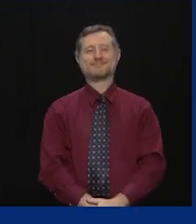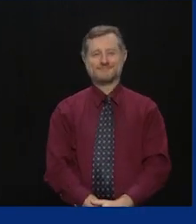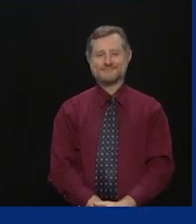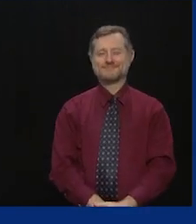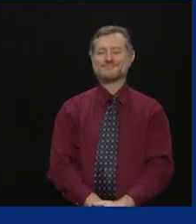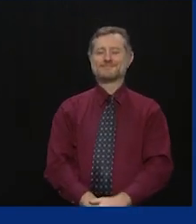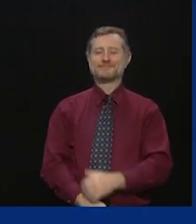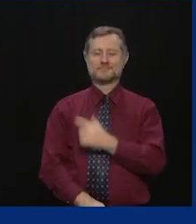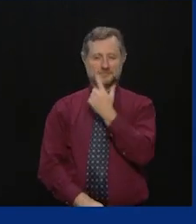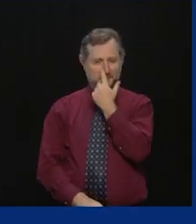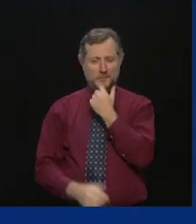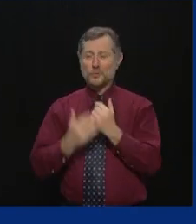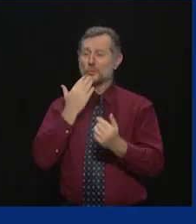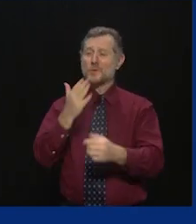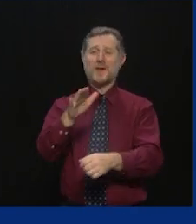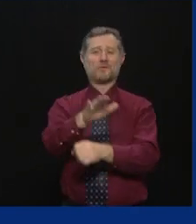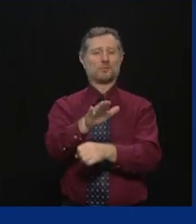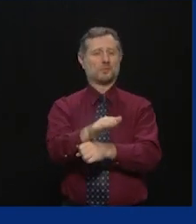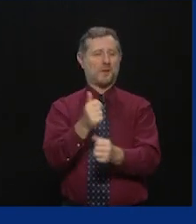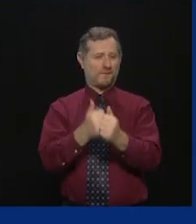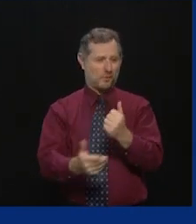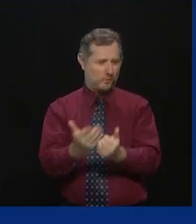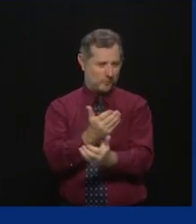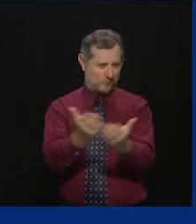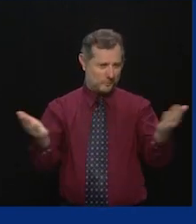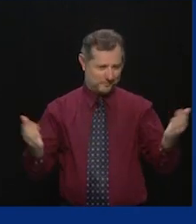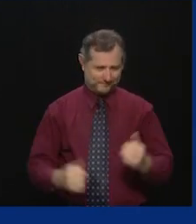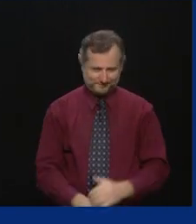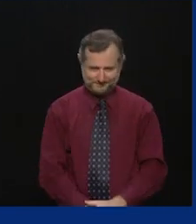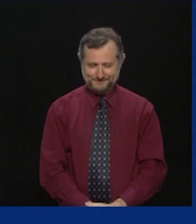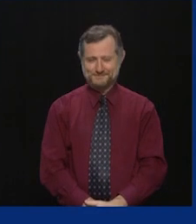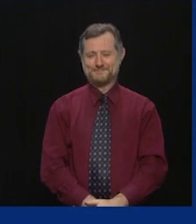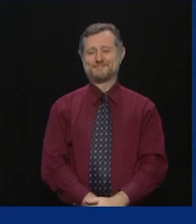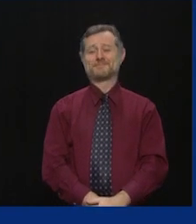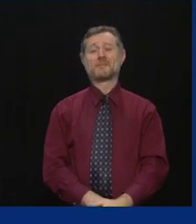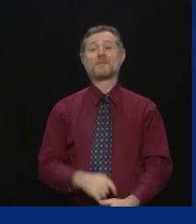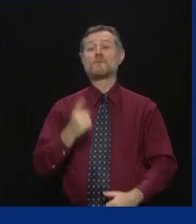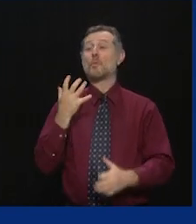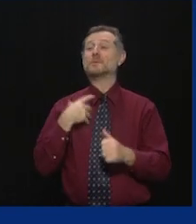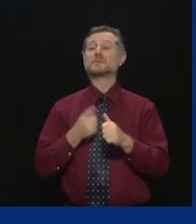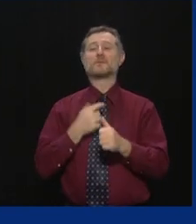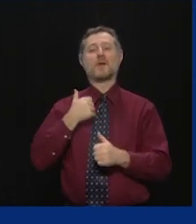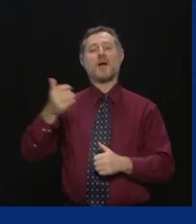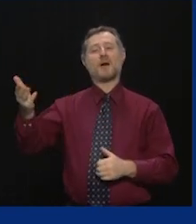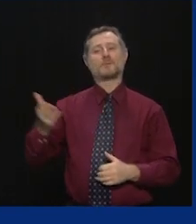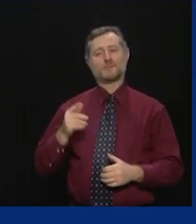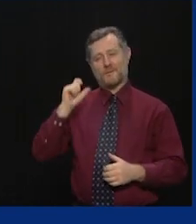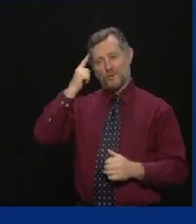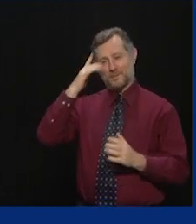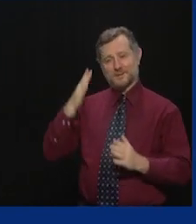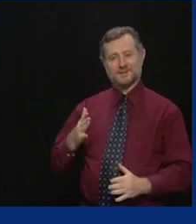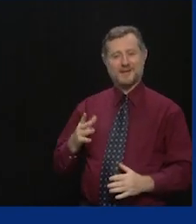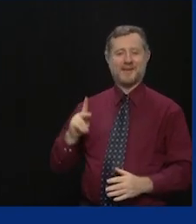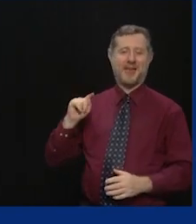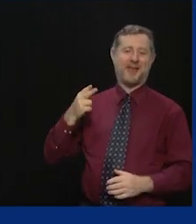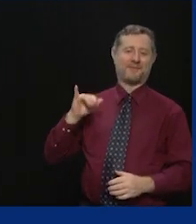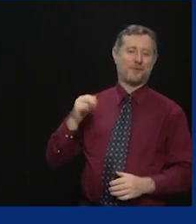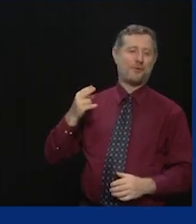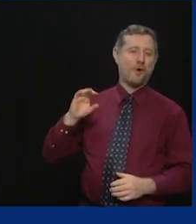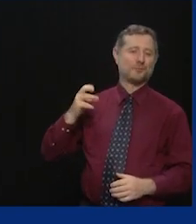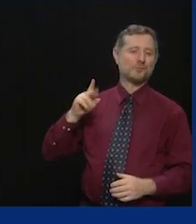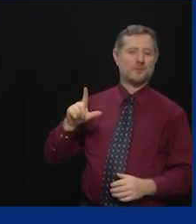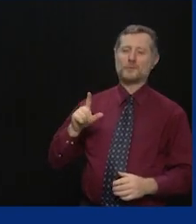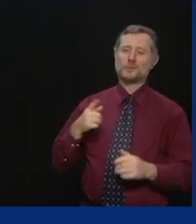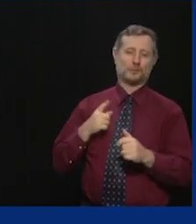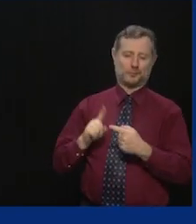Good afternoon to you all. And first, I'd like to say welcome Governor Kathy Hochul to Rochester, New